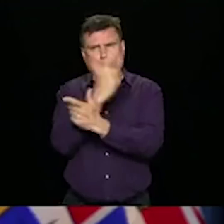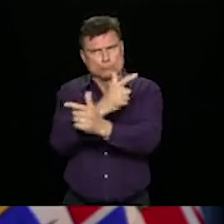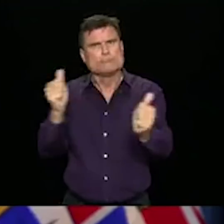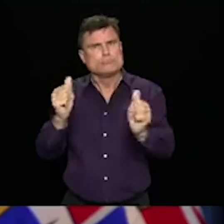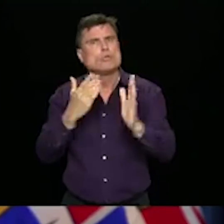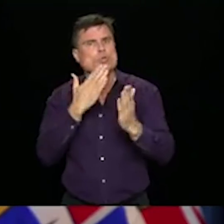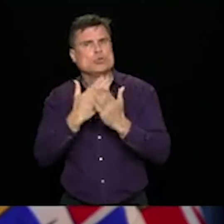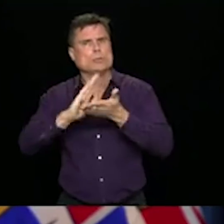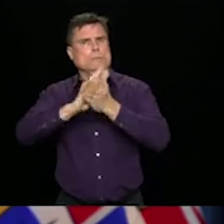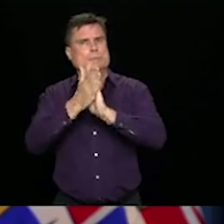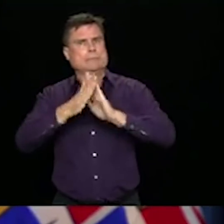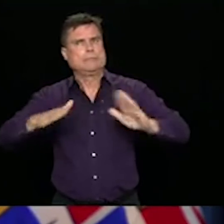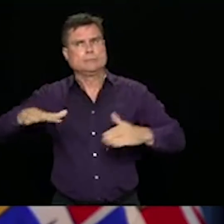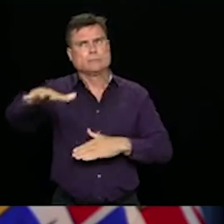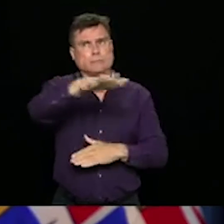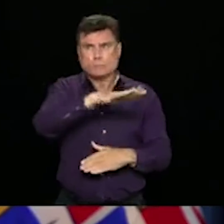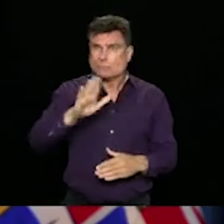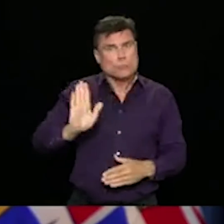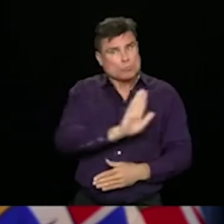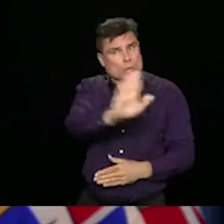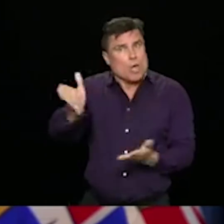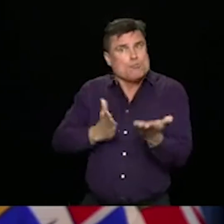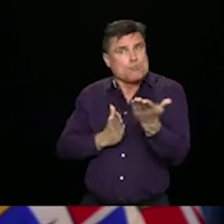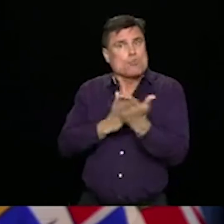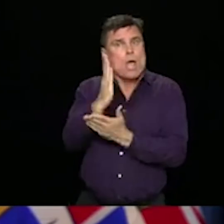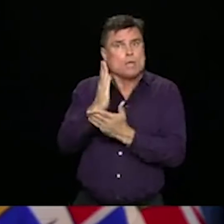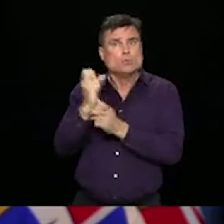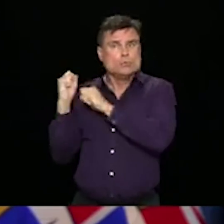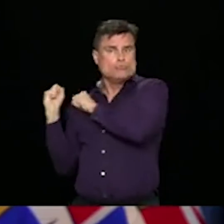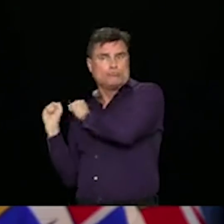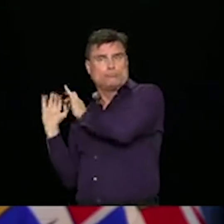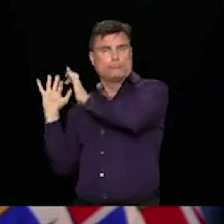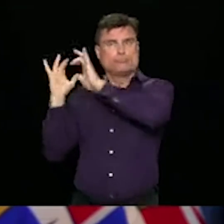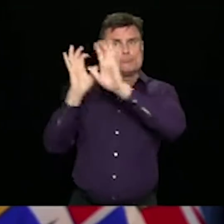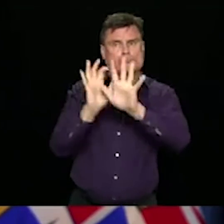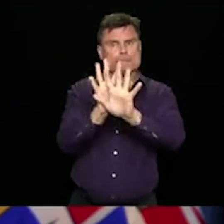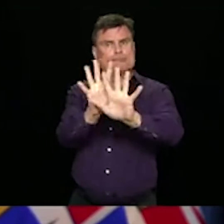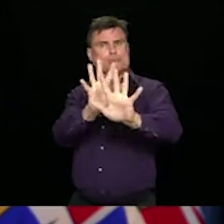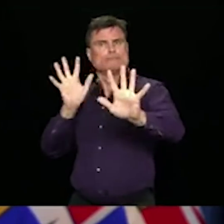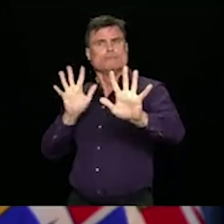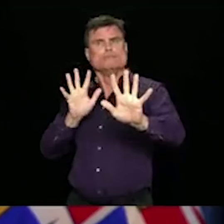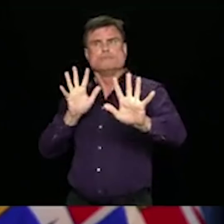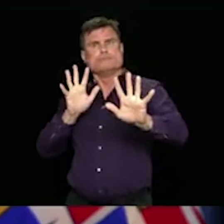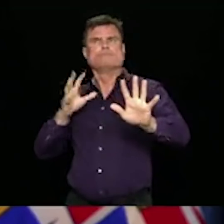and respect. Peaceful demonstration is our right, one